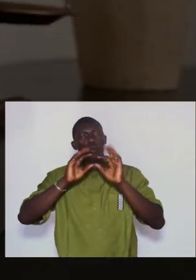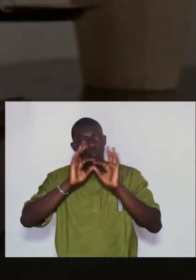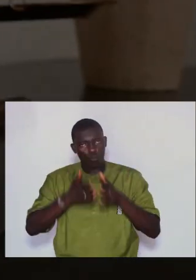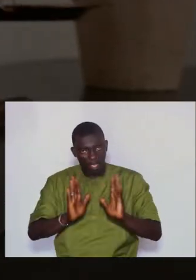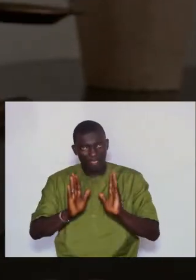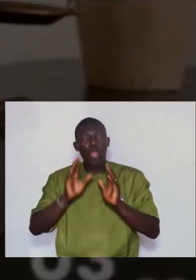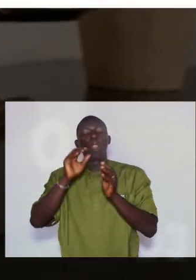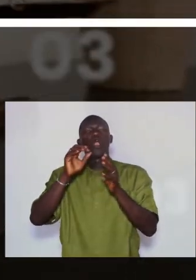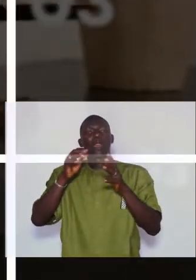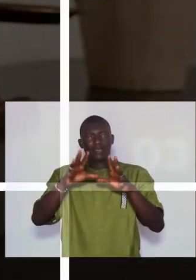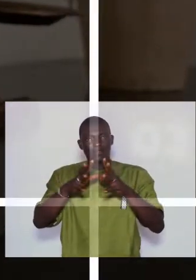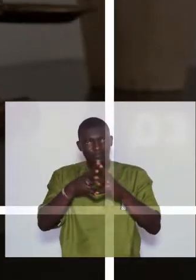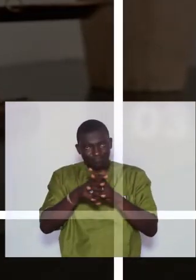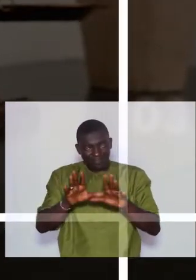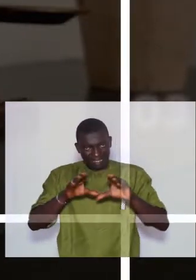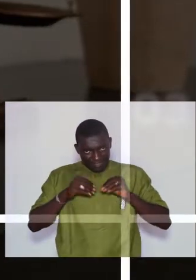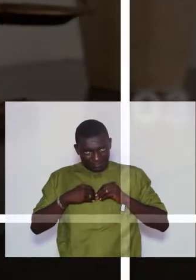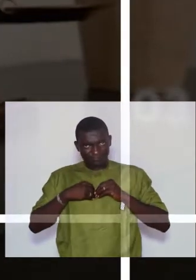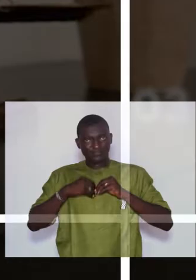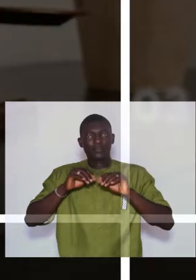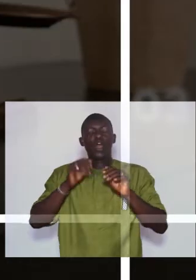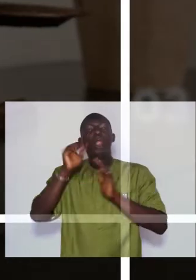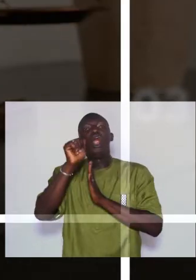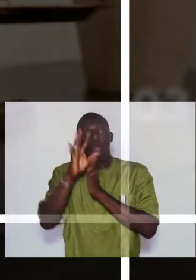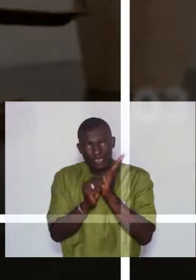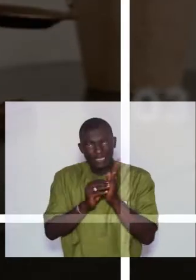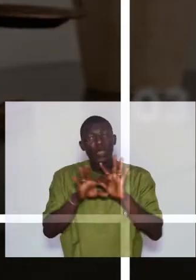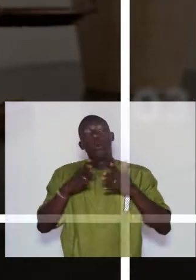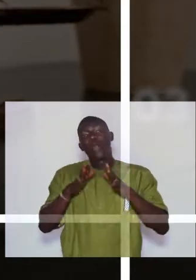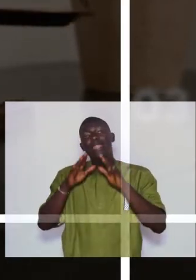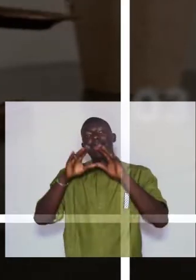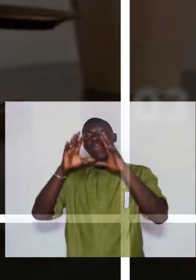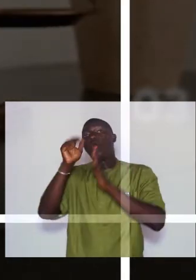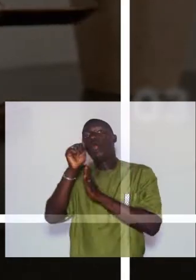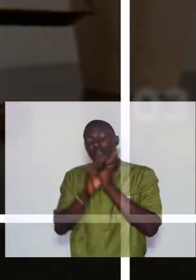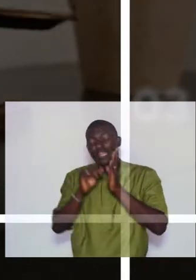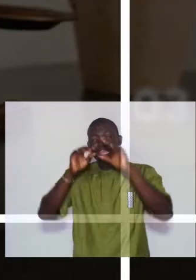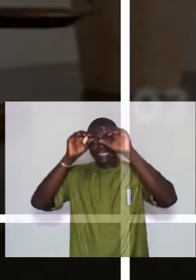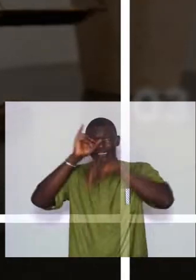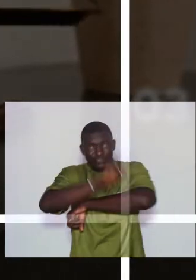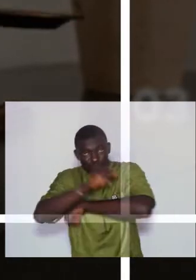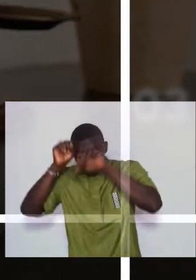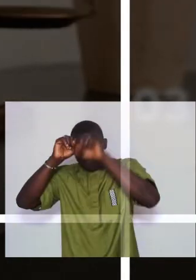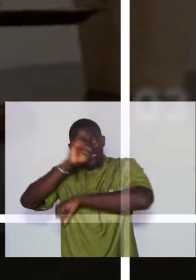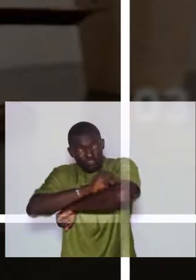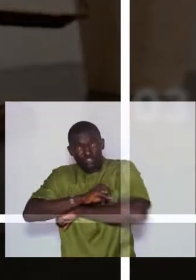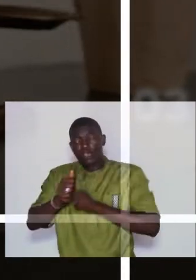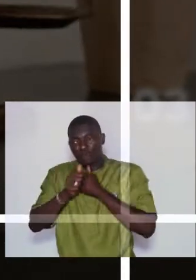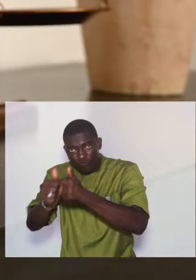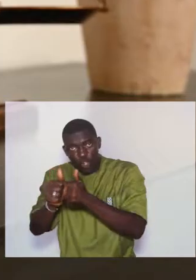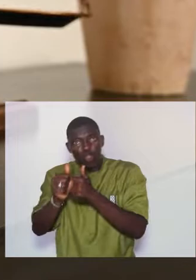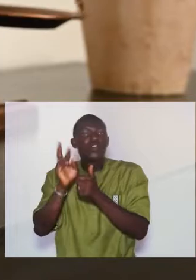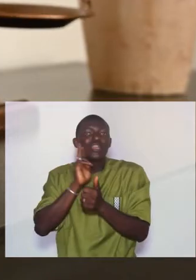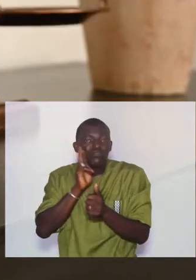Compliance audit. This is an audit to ascertain whether the public institution complied with regulations and guidelines as mandated